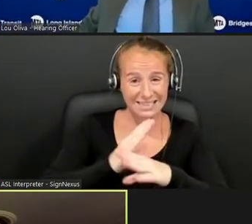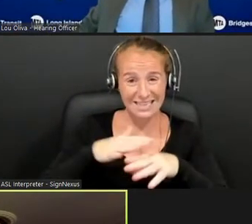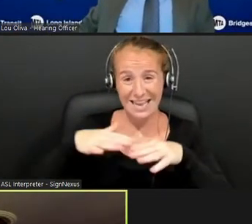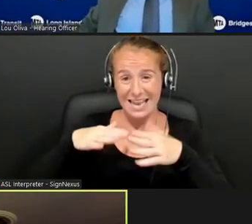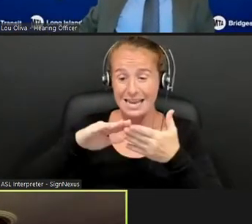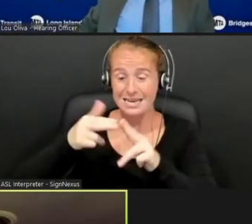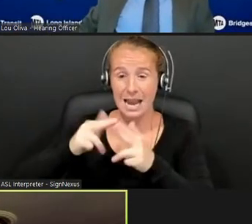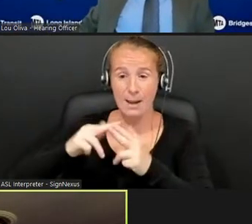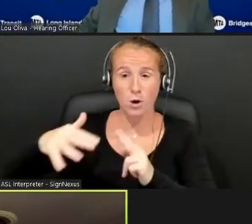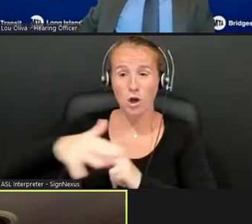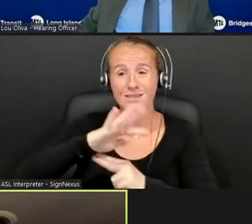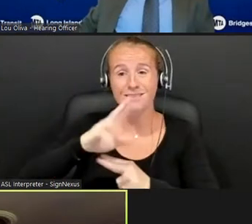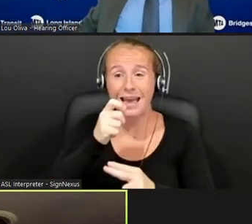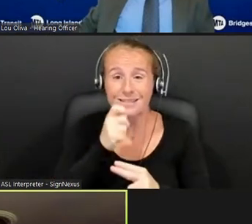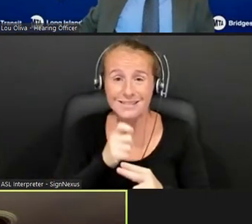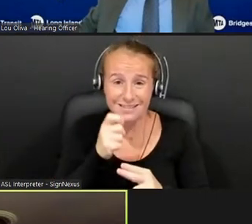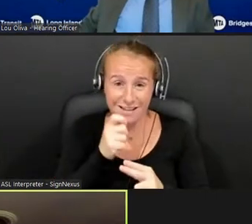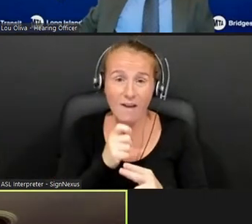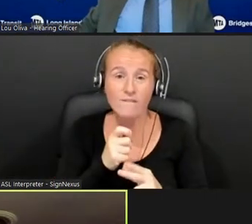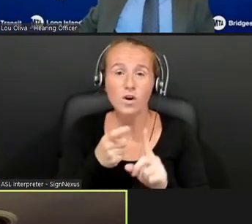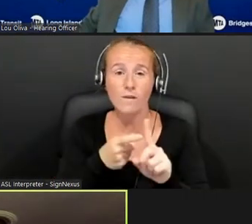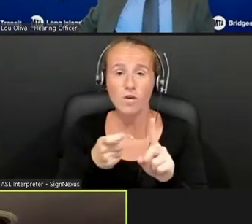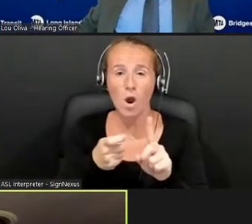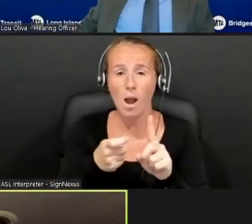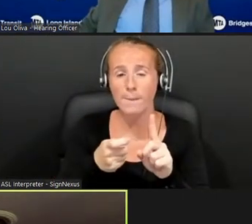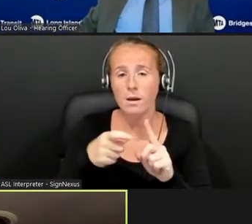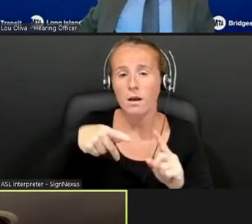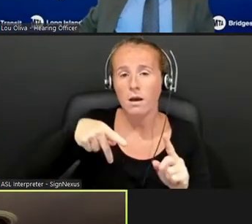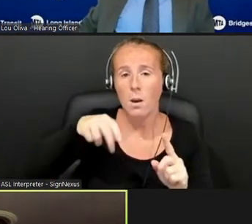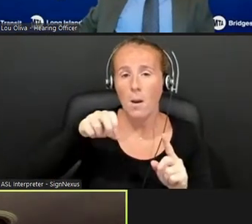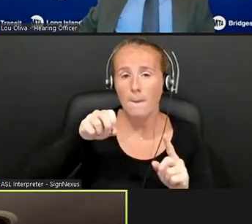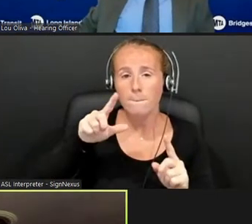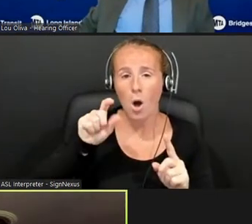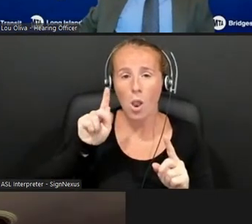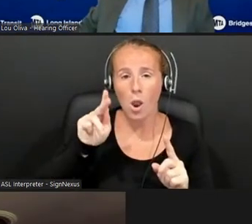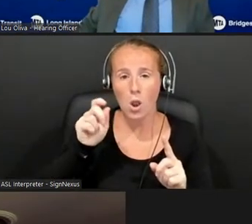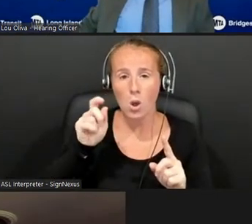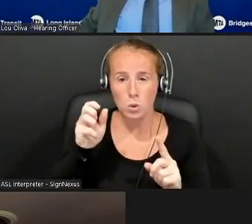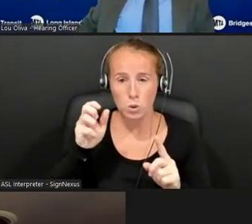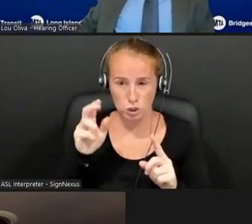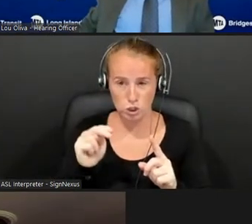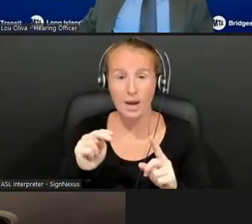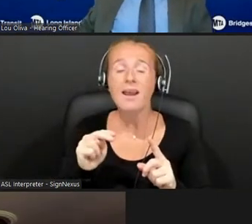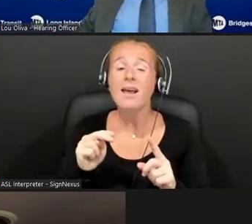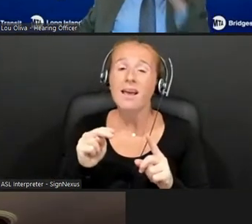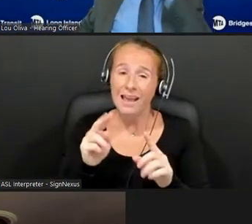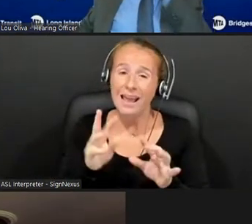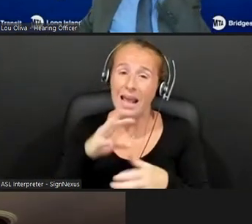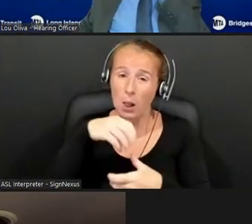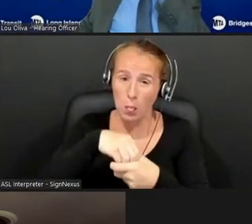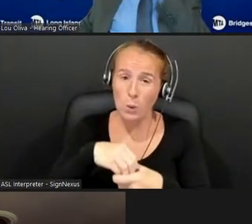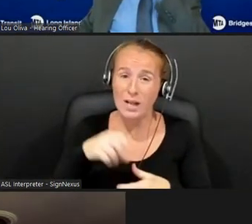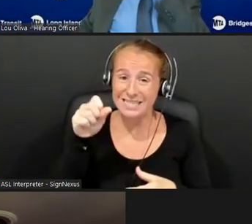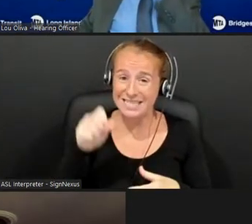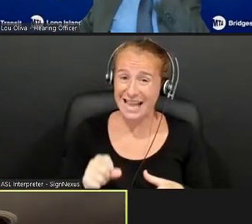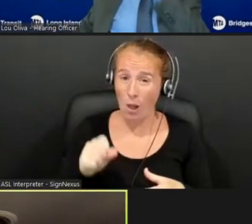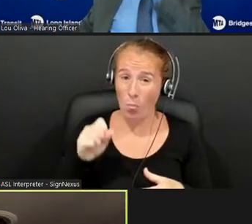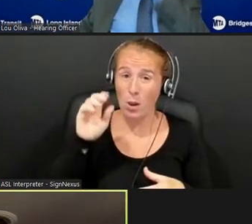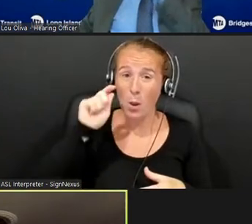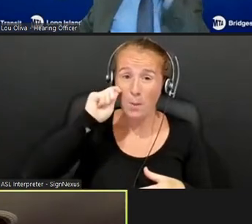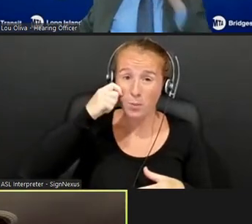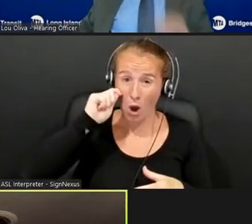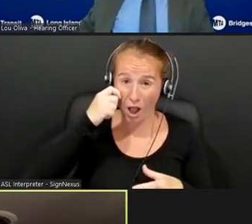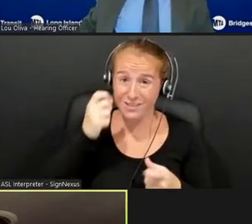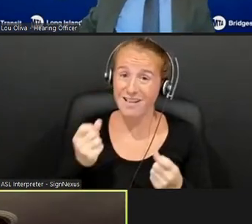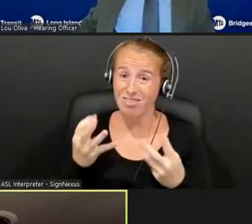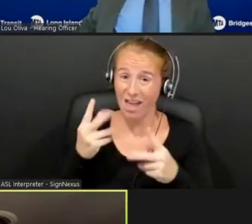disproportionately from the adverse impacts of pollution among these is the South Bronx where 700 additional diesel fueling trucks are likely to